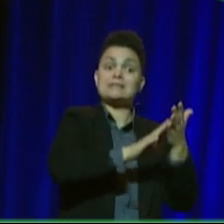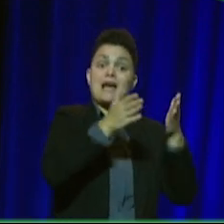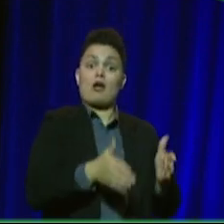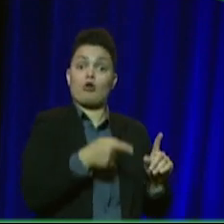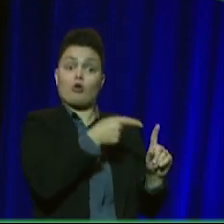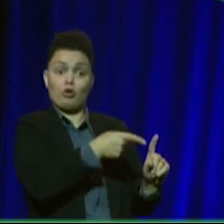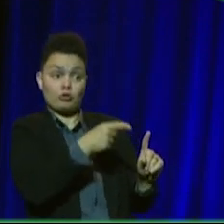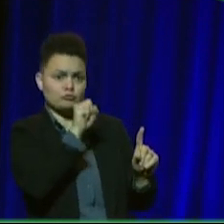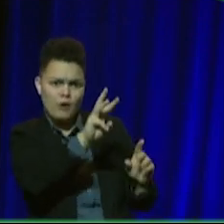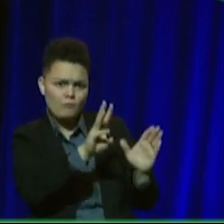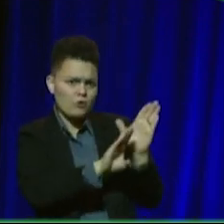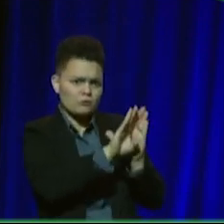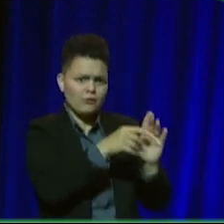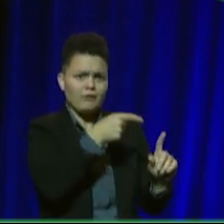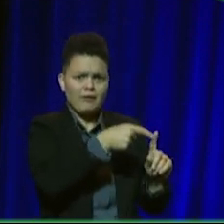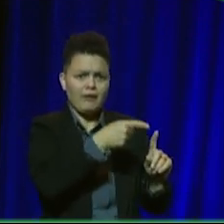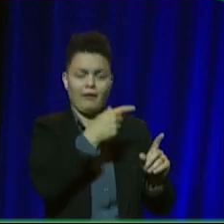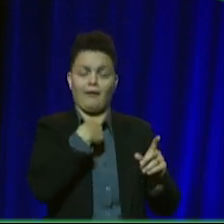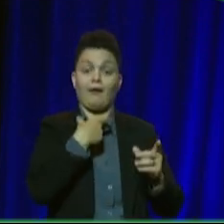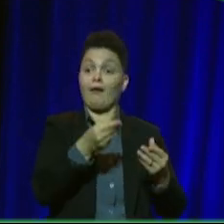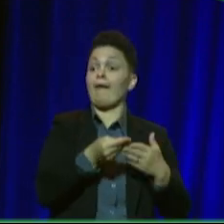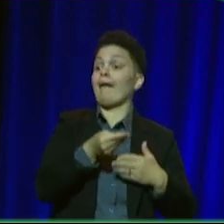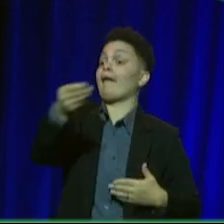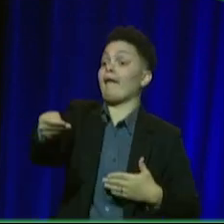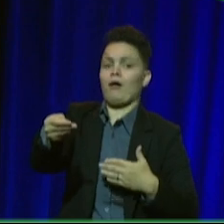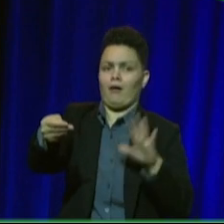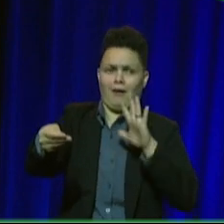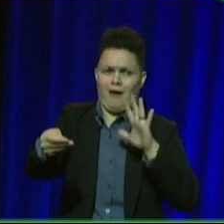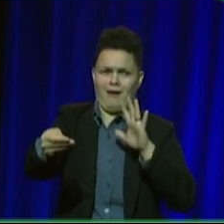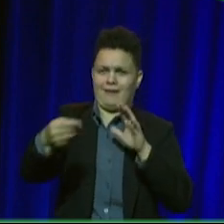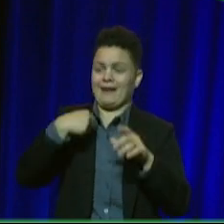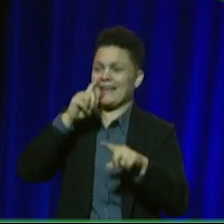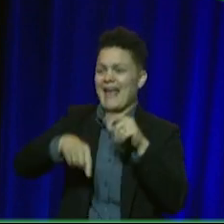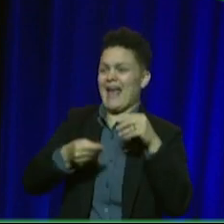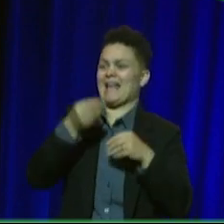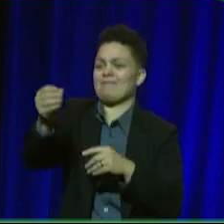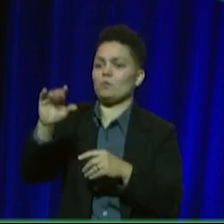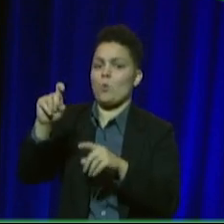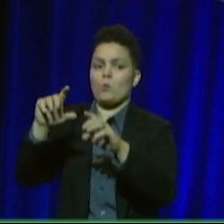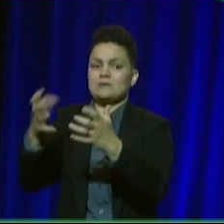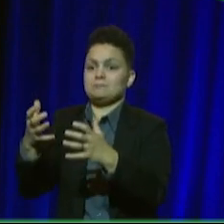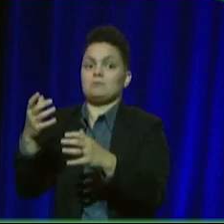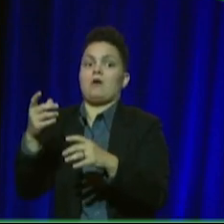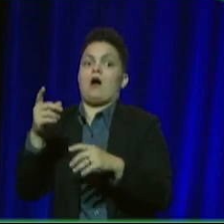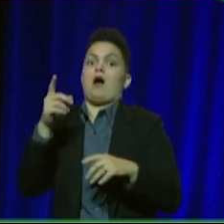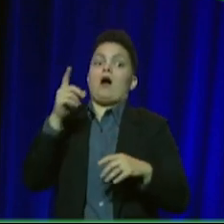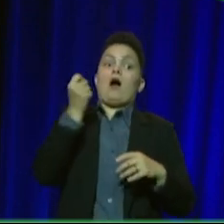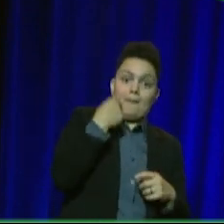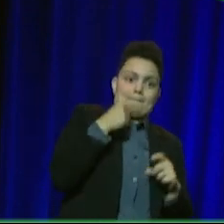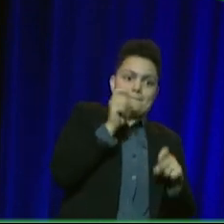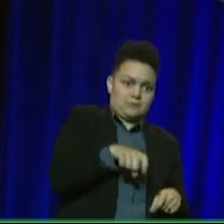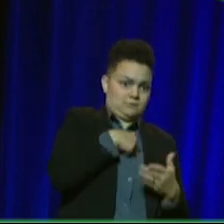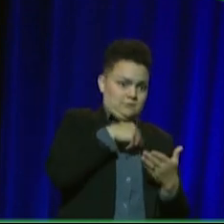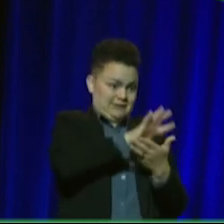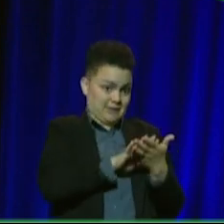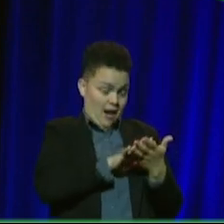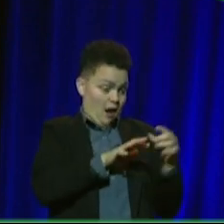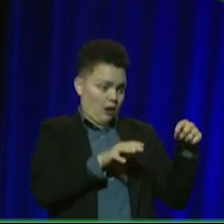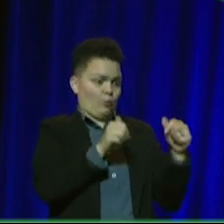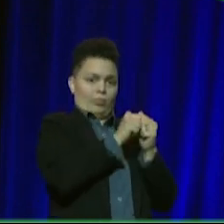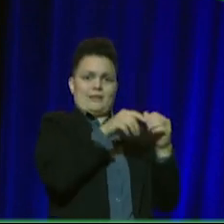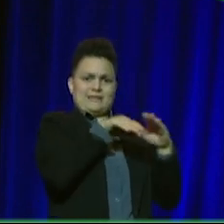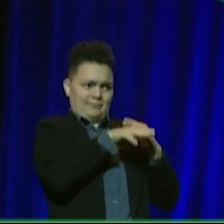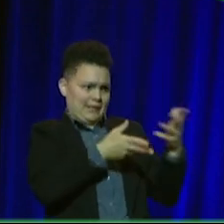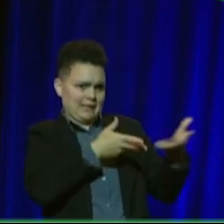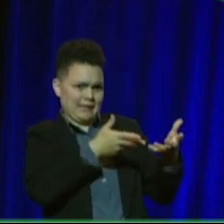a design to development that has accessibility issues in it. What if a developer could not